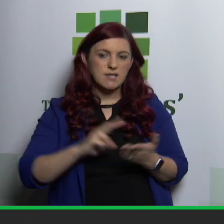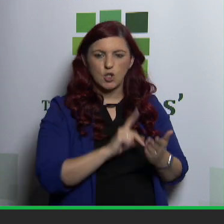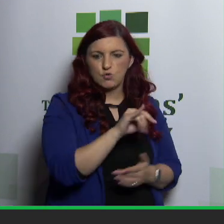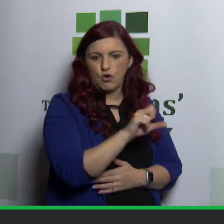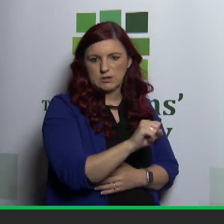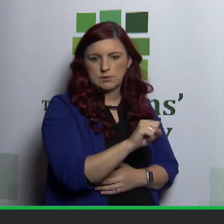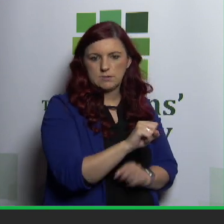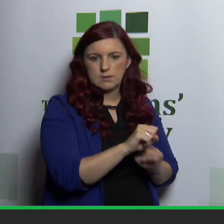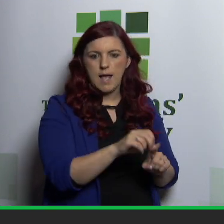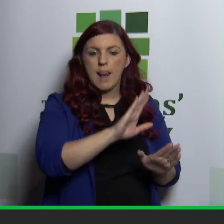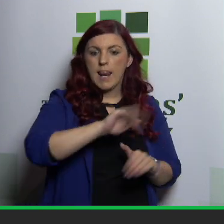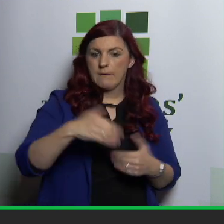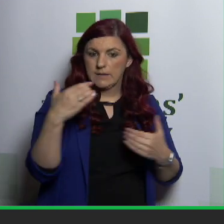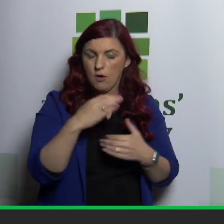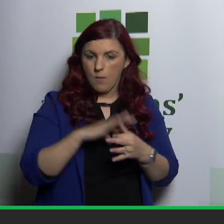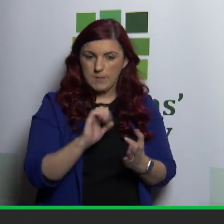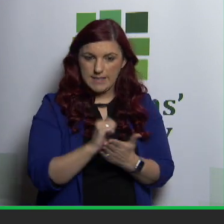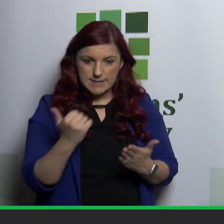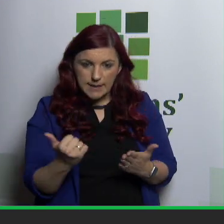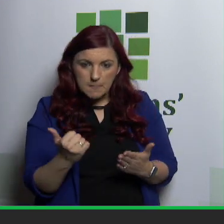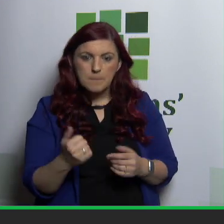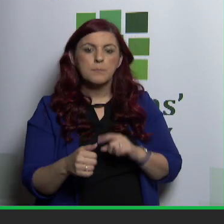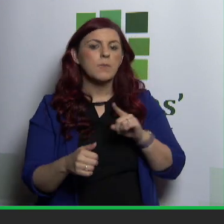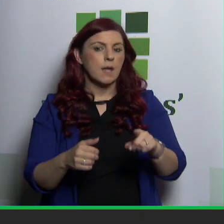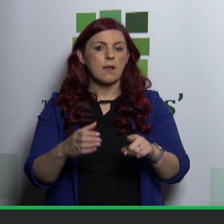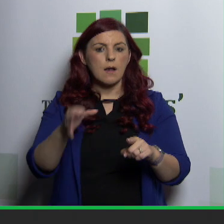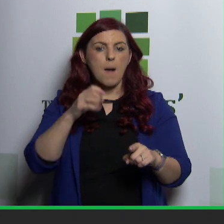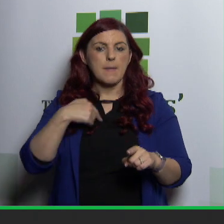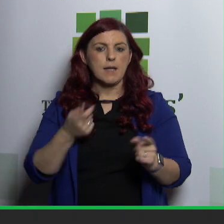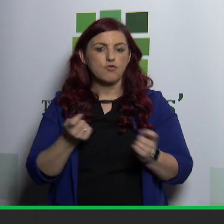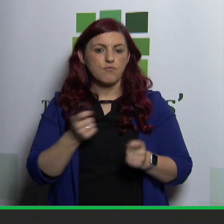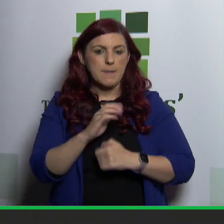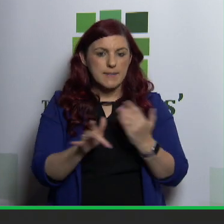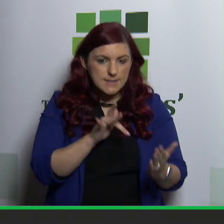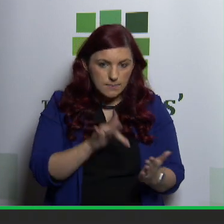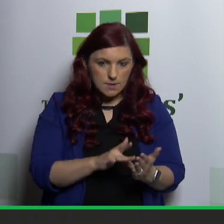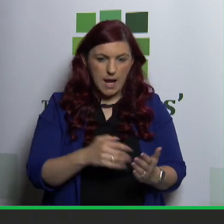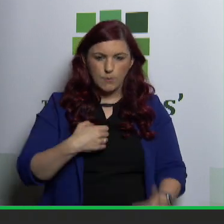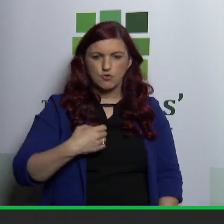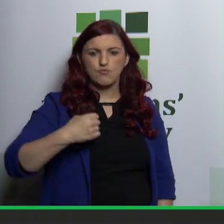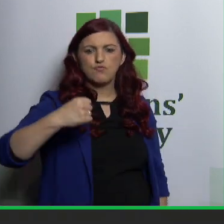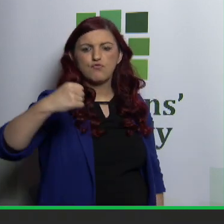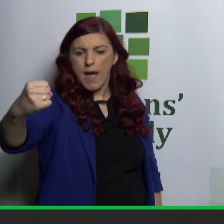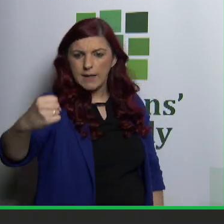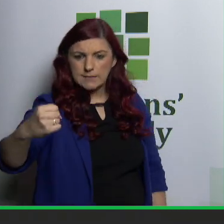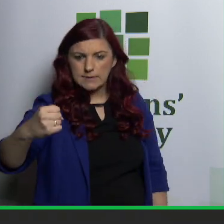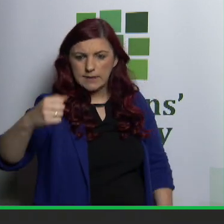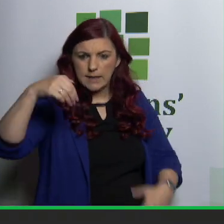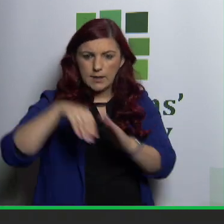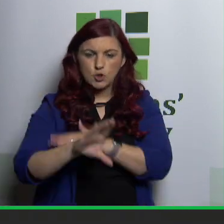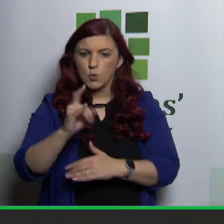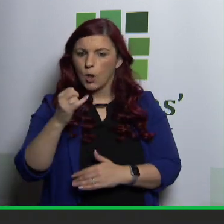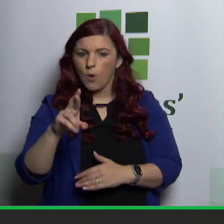16, full-blown addiction. He got me a treatment centre, and I got dragged out of my house and put into Clover